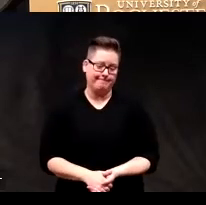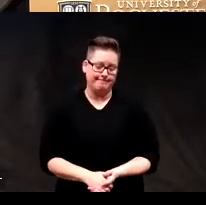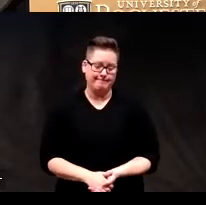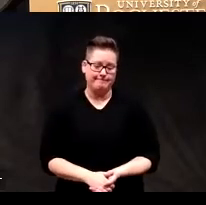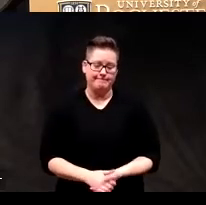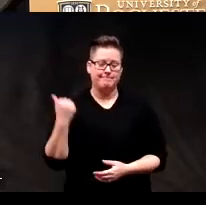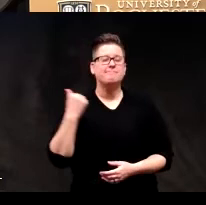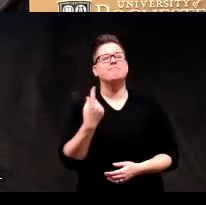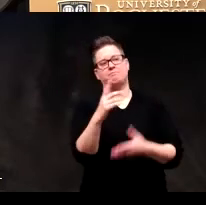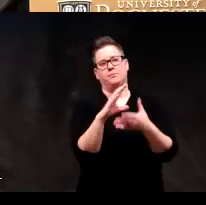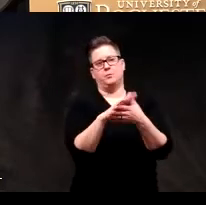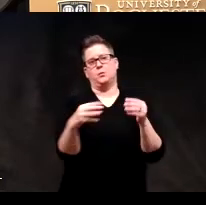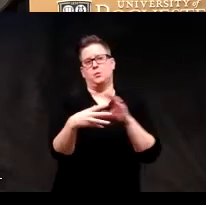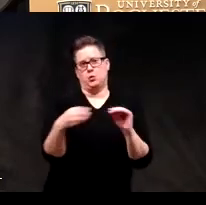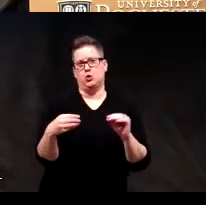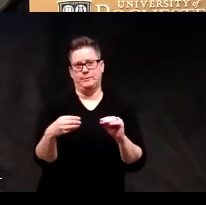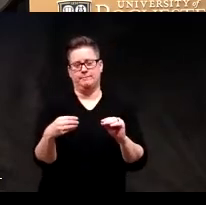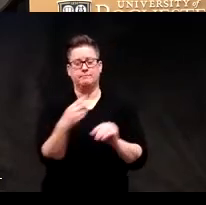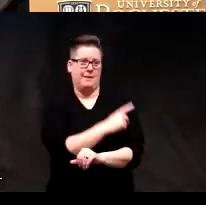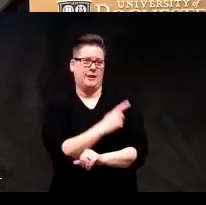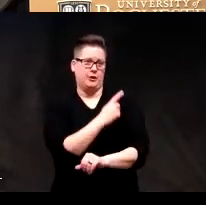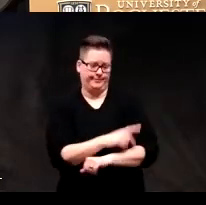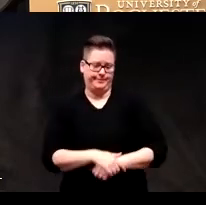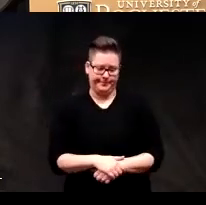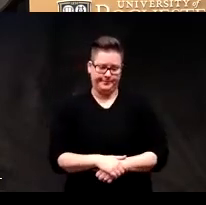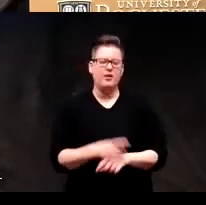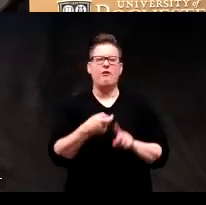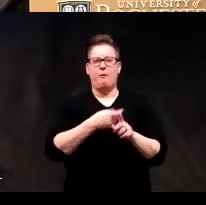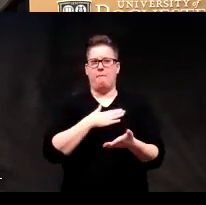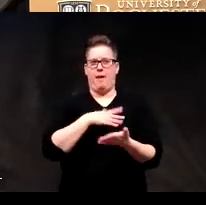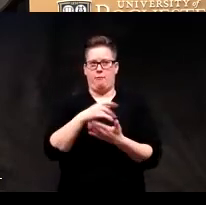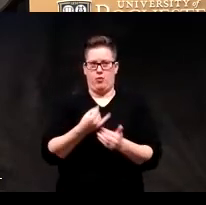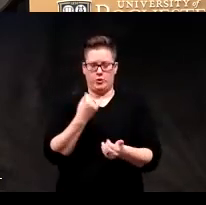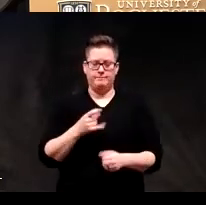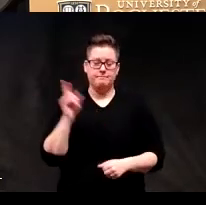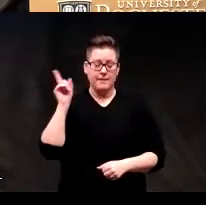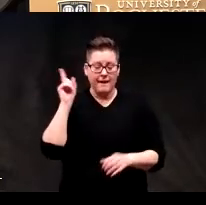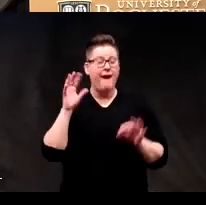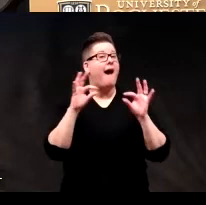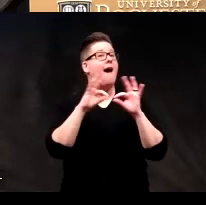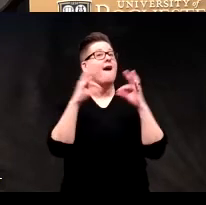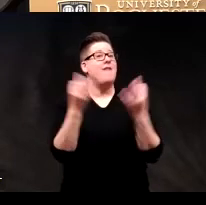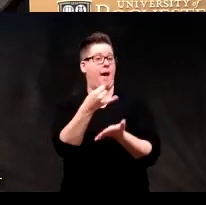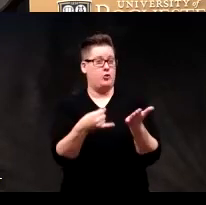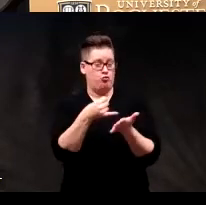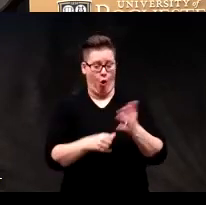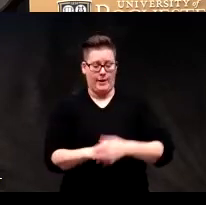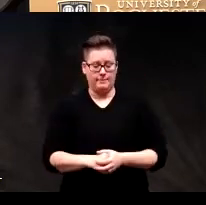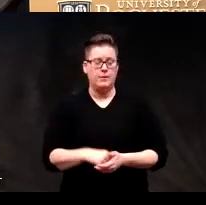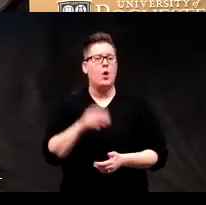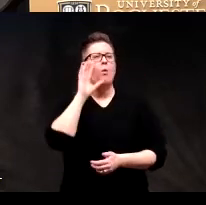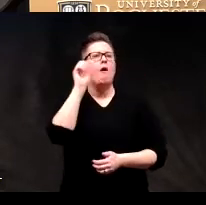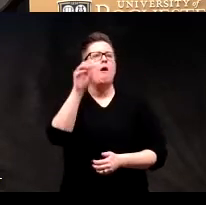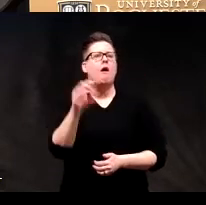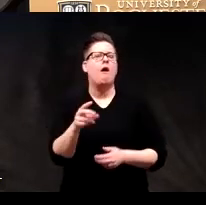here's a case example from my project. So let's consider this family drawing. And I'm going to present you with